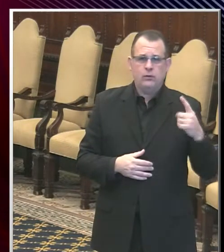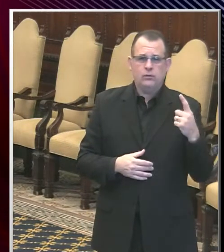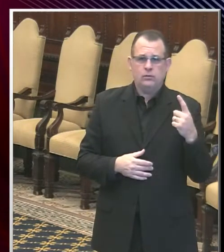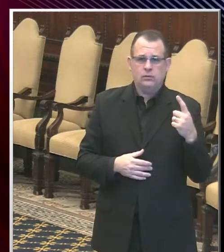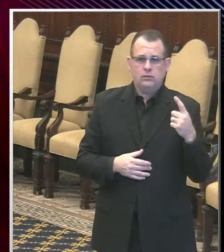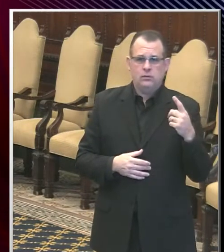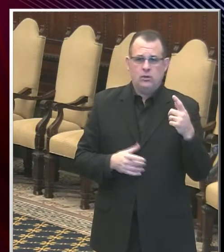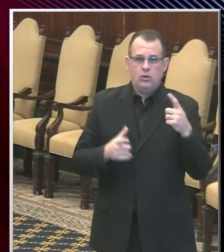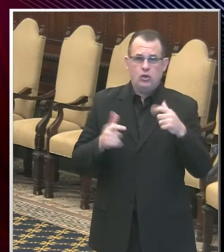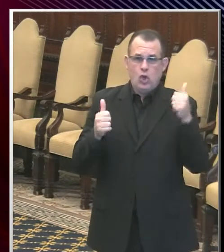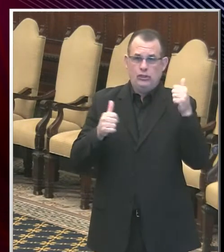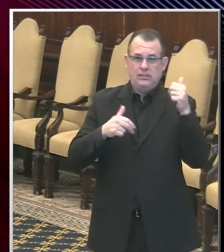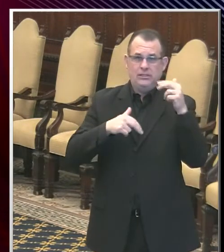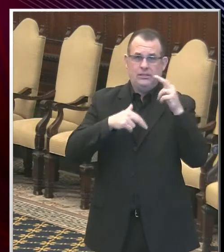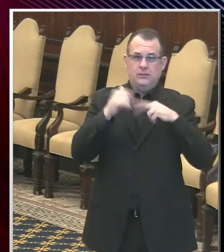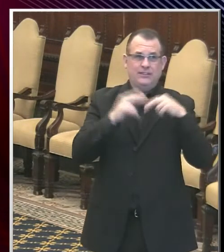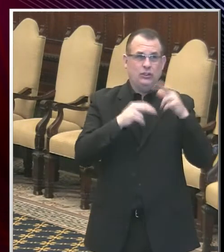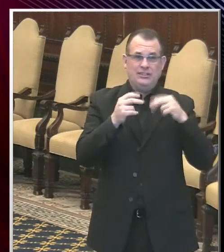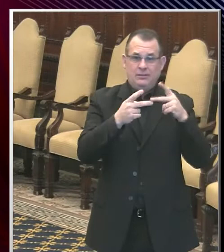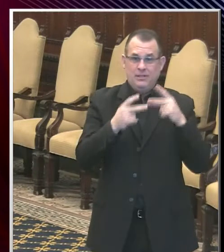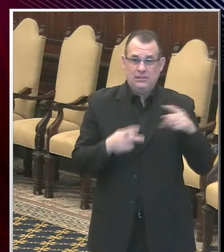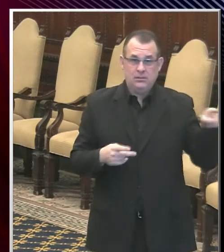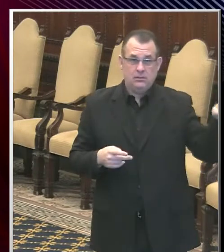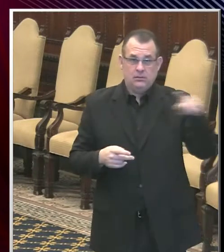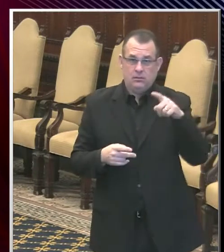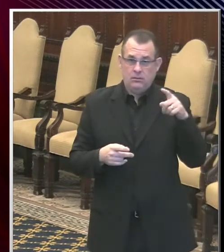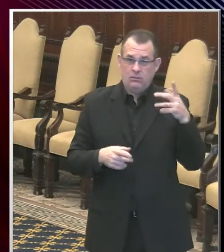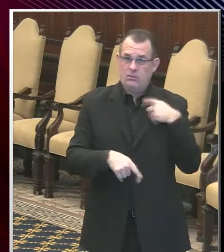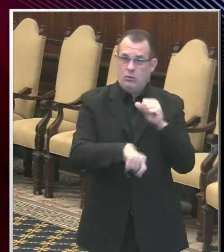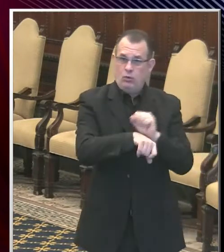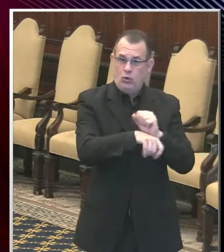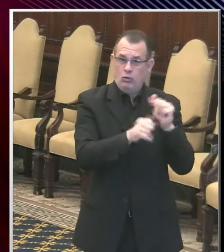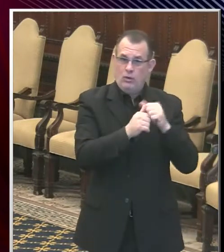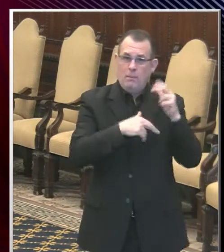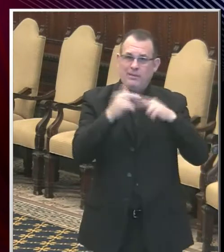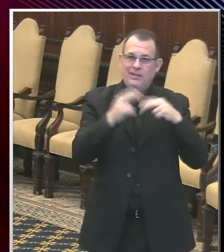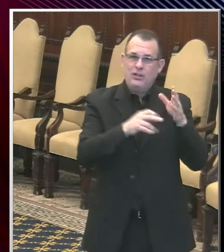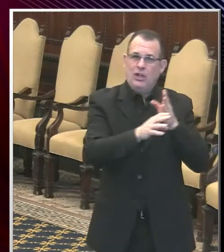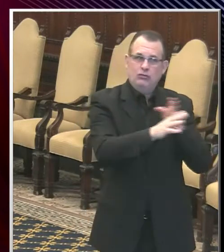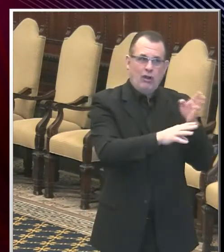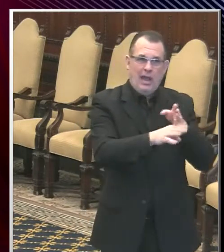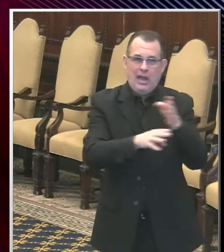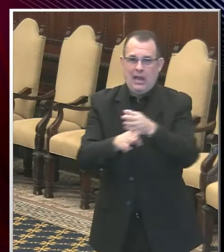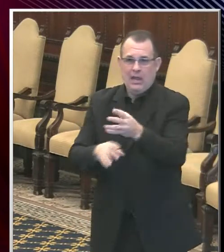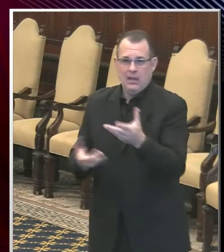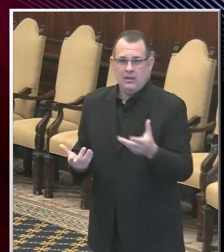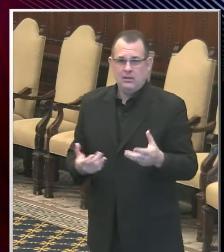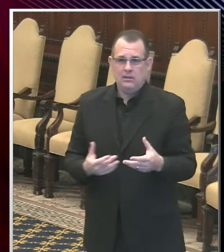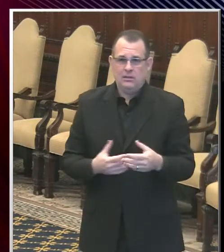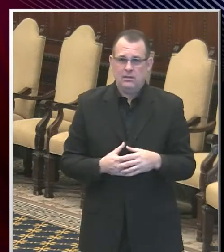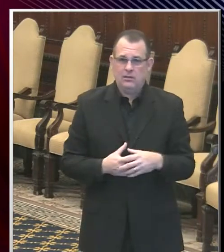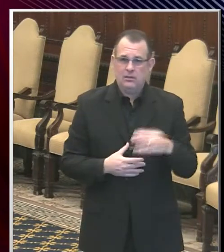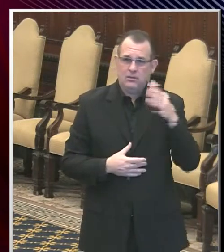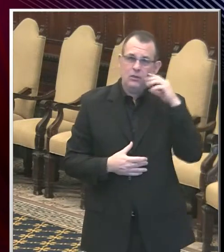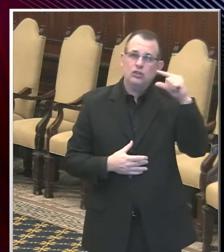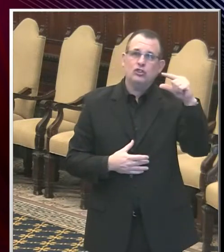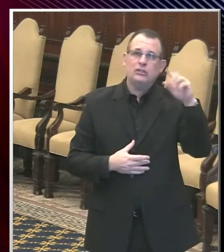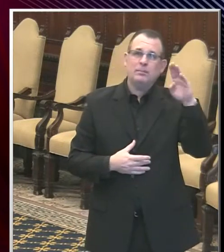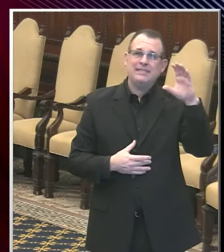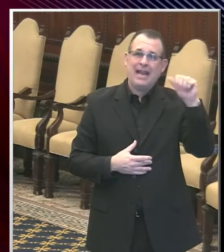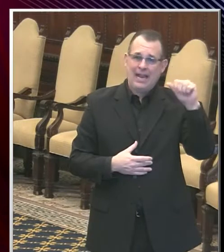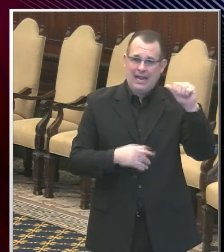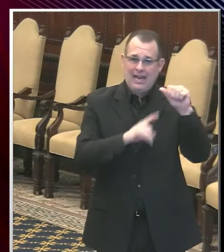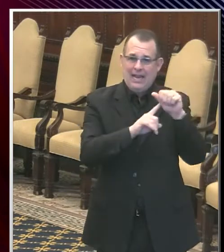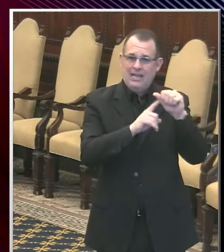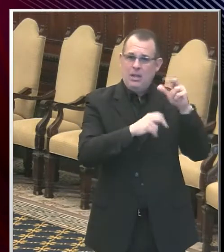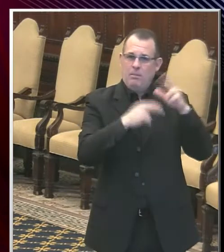construction sites and on those that we work with the building trades and the GBCA, which is the Building